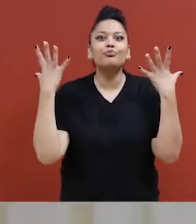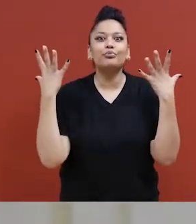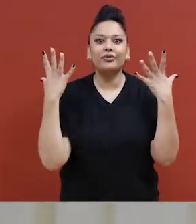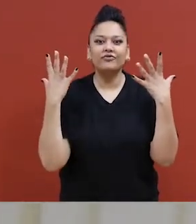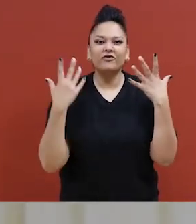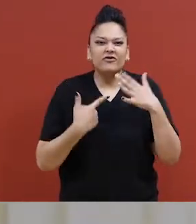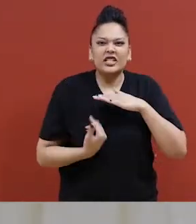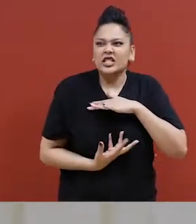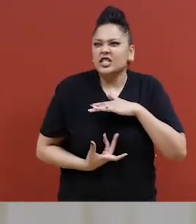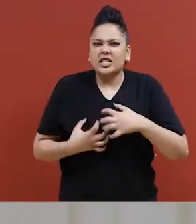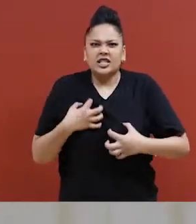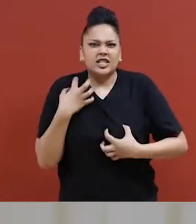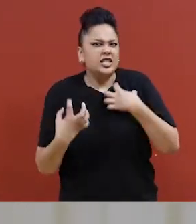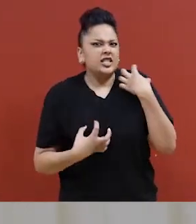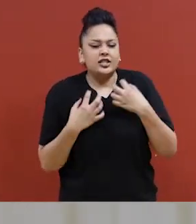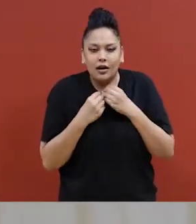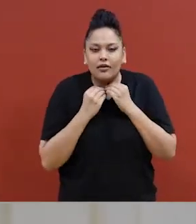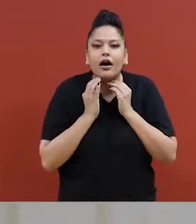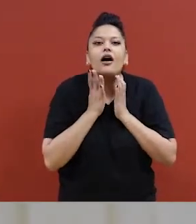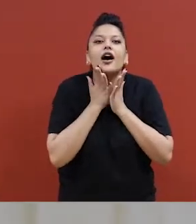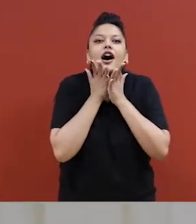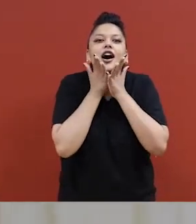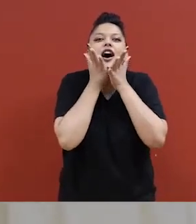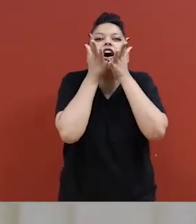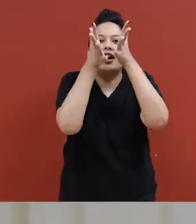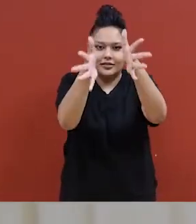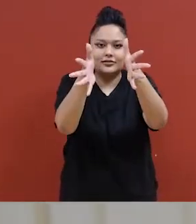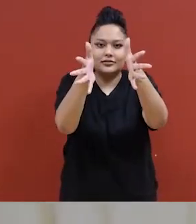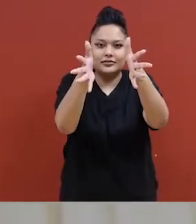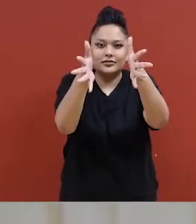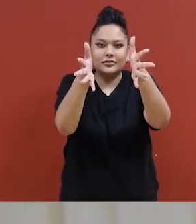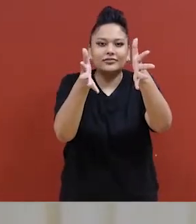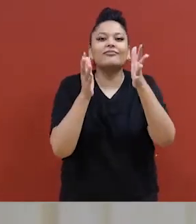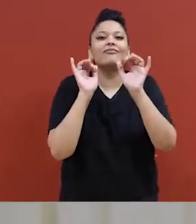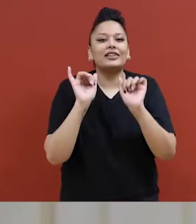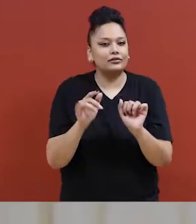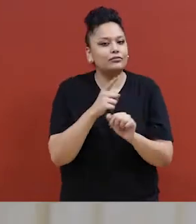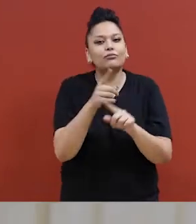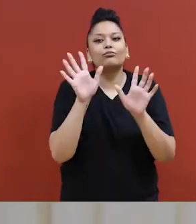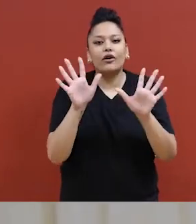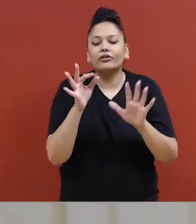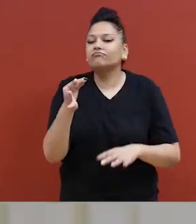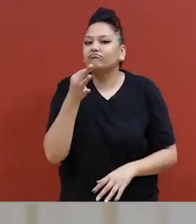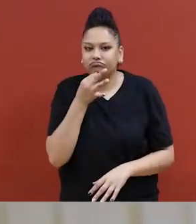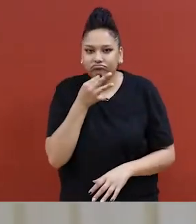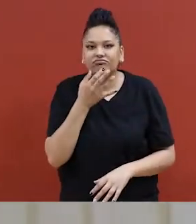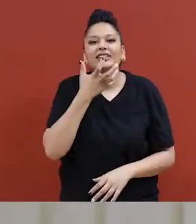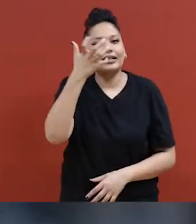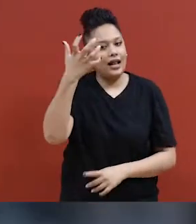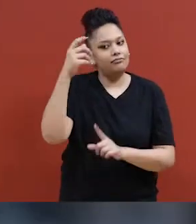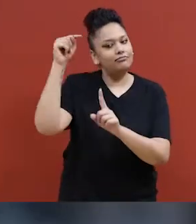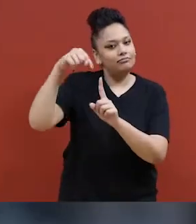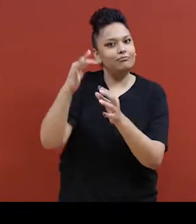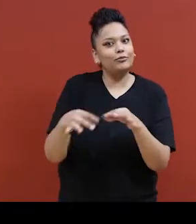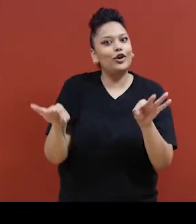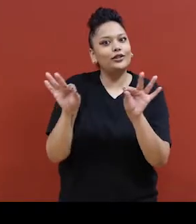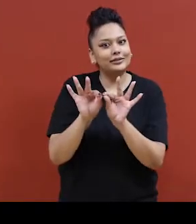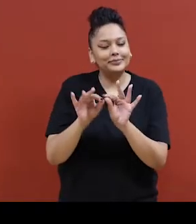a fire of power on the inside of us. So y'all are amazing yellers for sure.